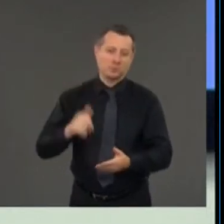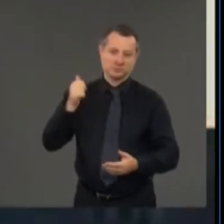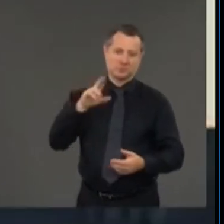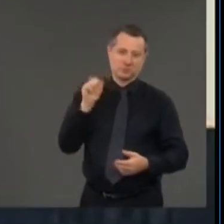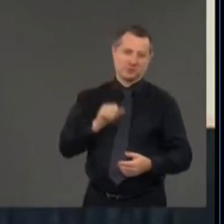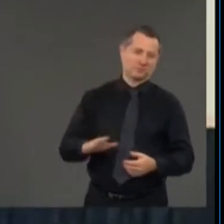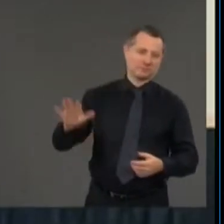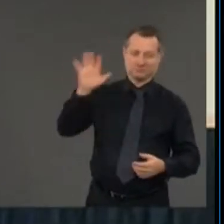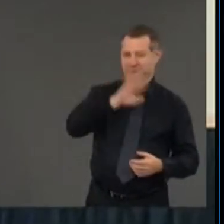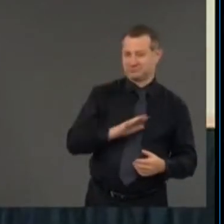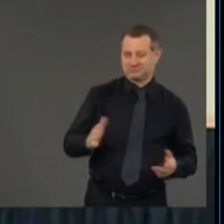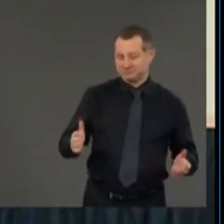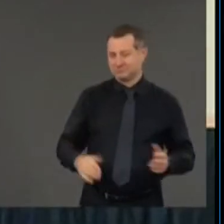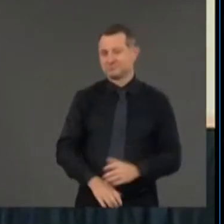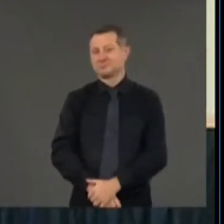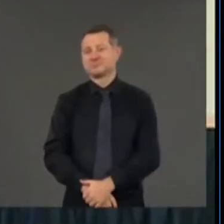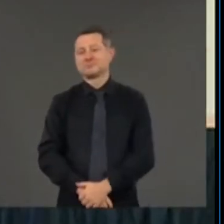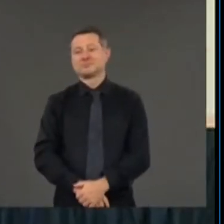question?